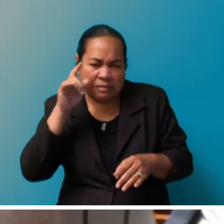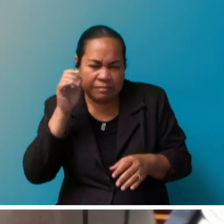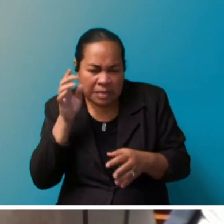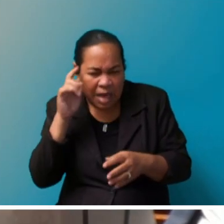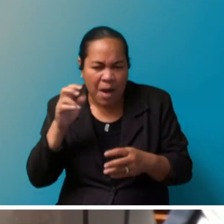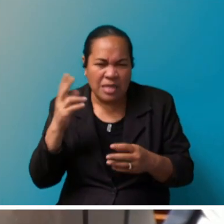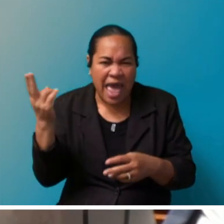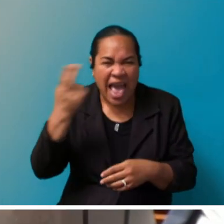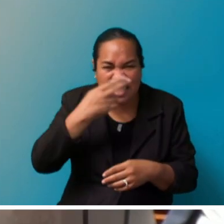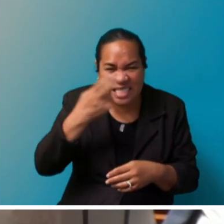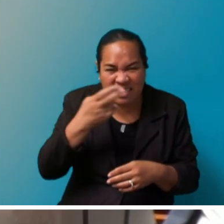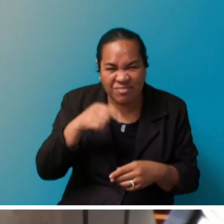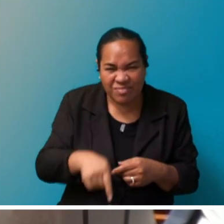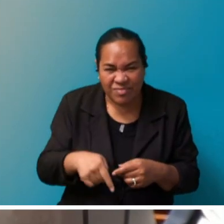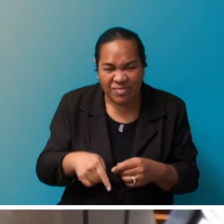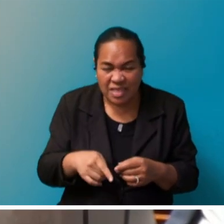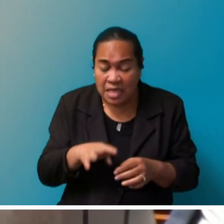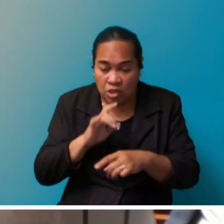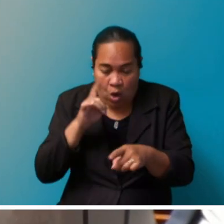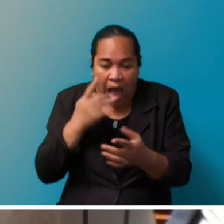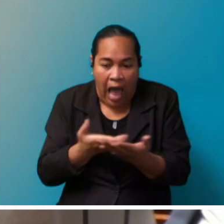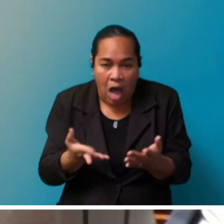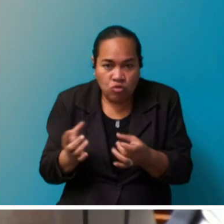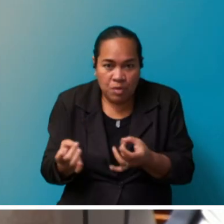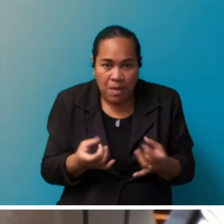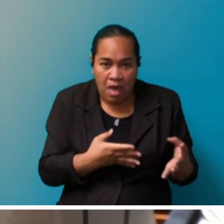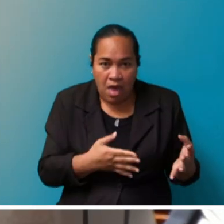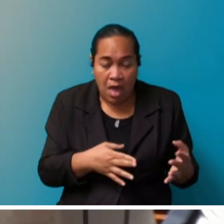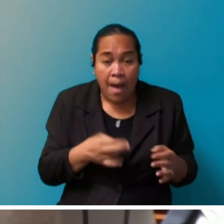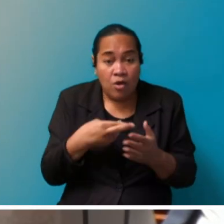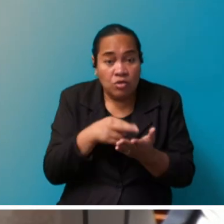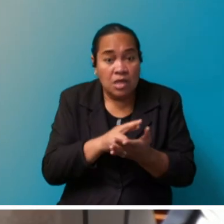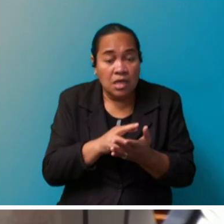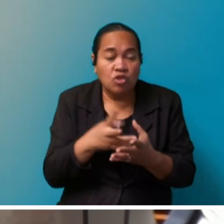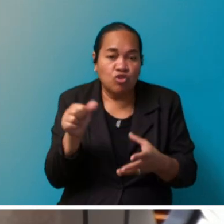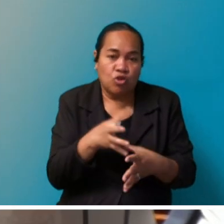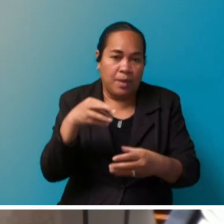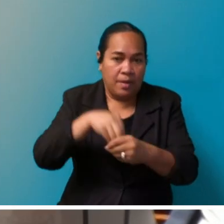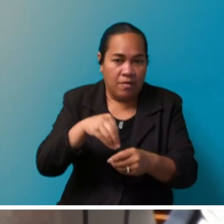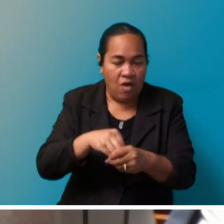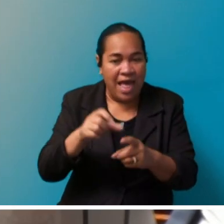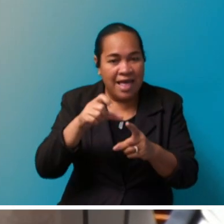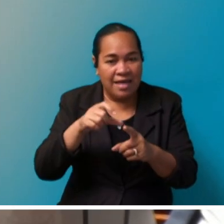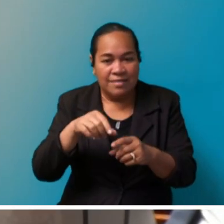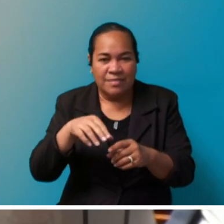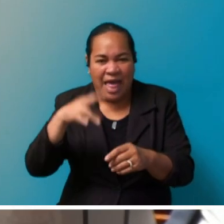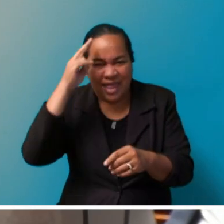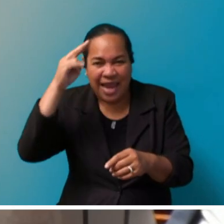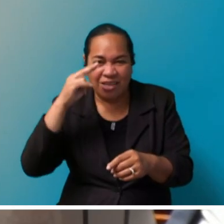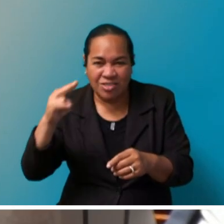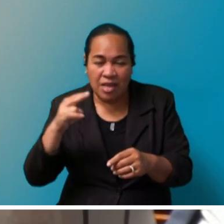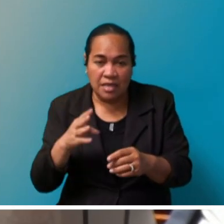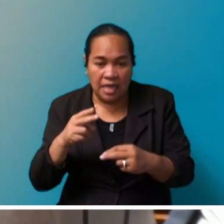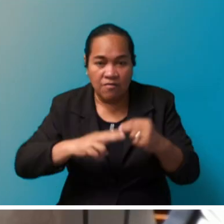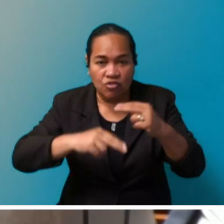will require built-in risk safeguards, and resilience must be part of the DNA of national infrastructure projects.